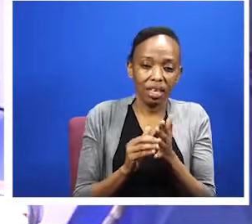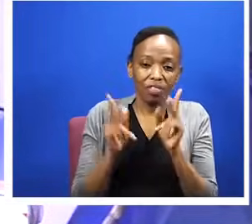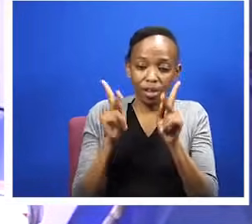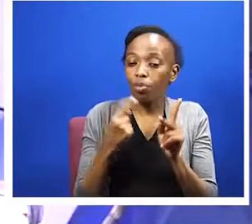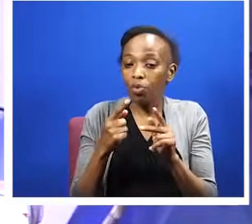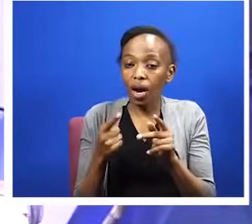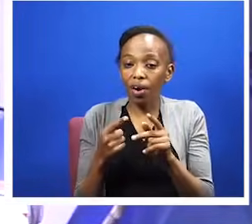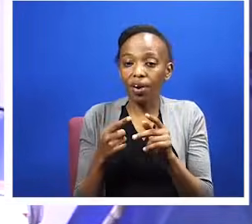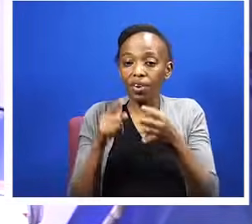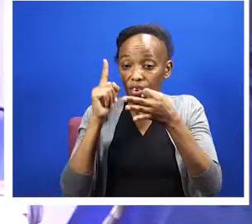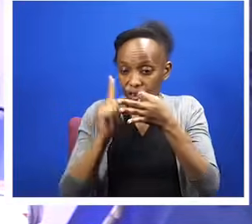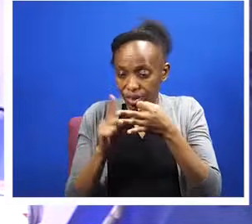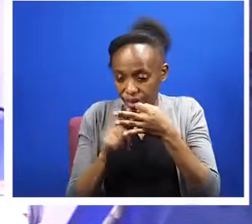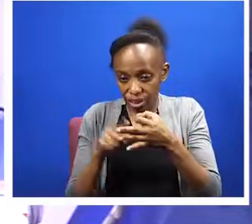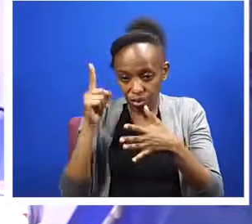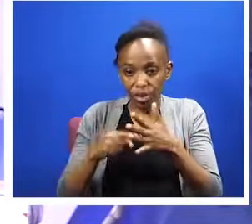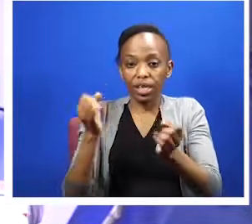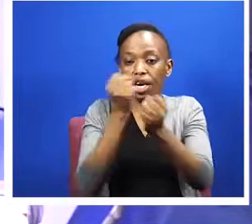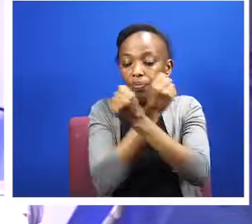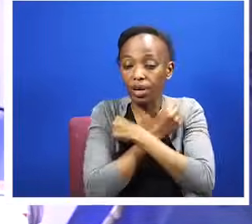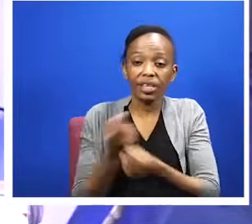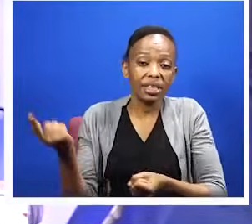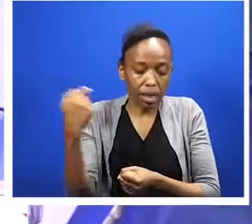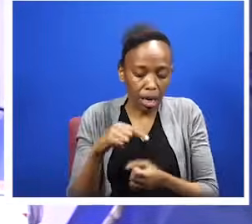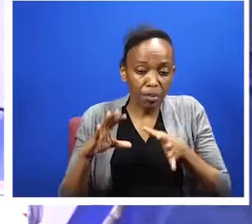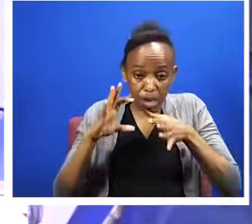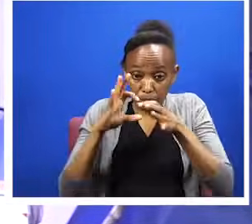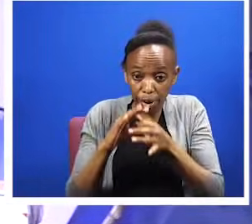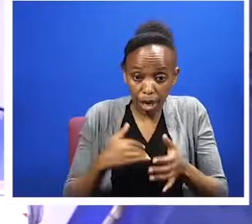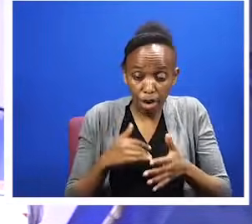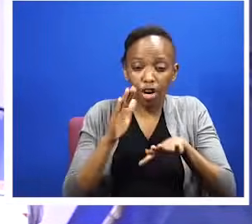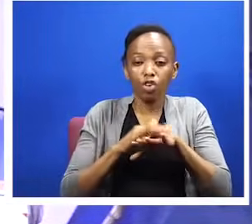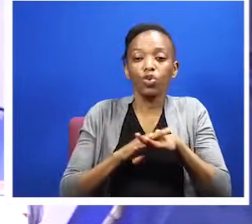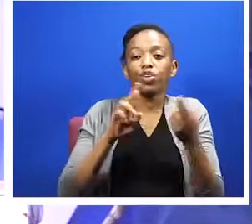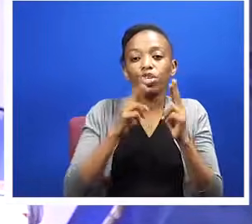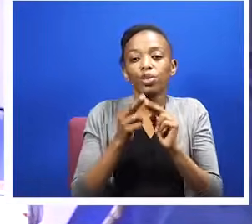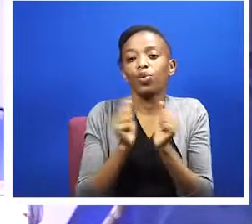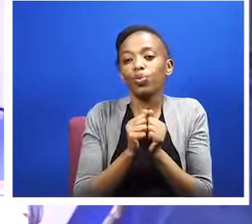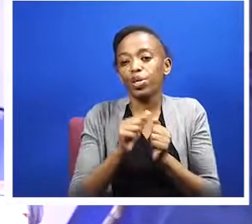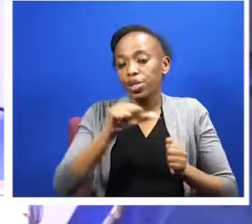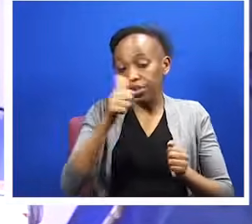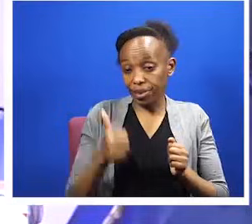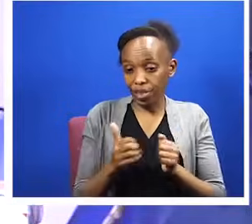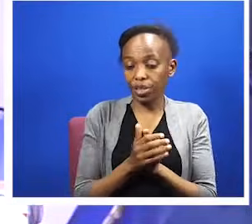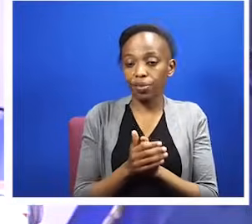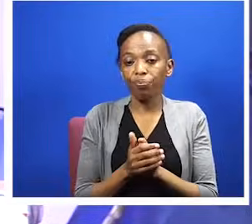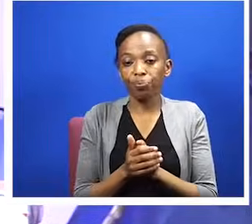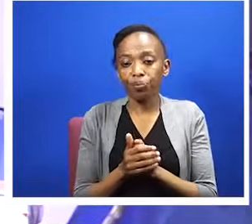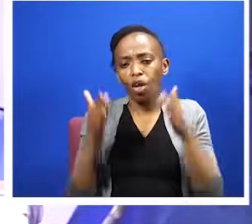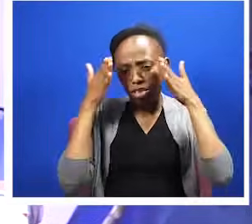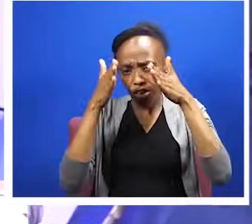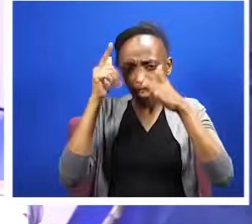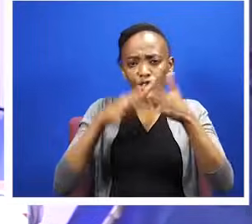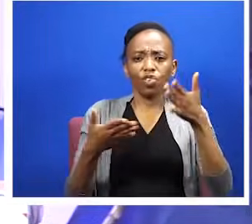writing. Stage three is embrace, come and bond and have a good relationship with others. What was our main focus